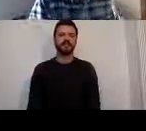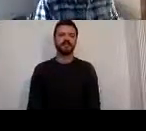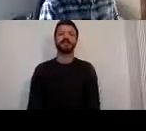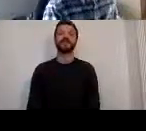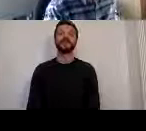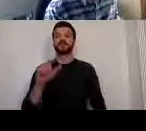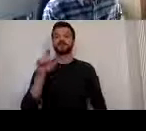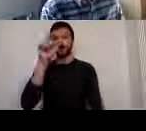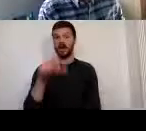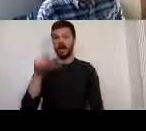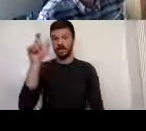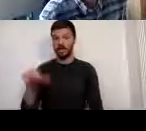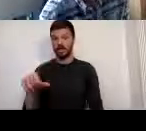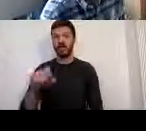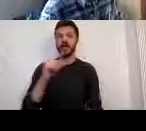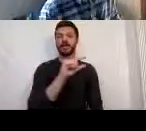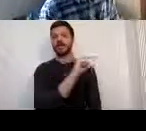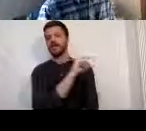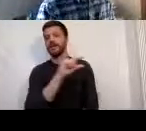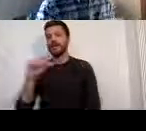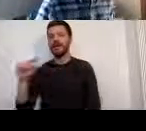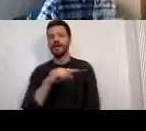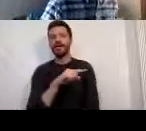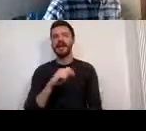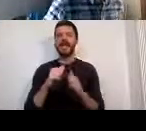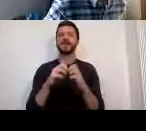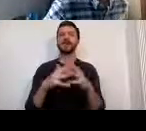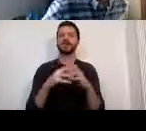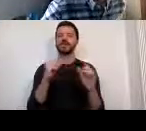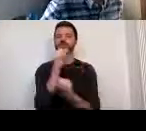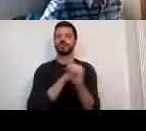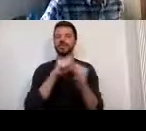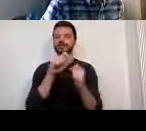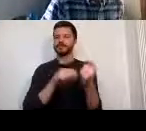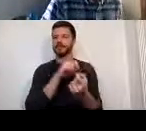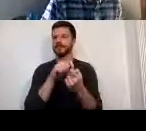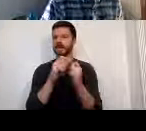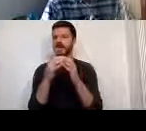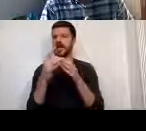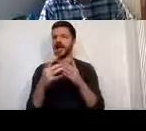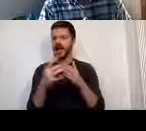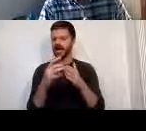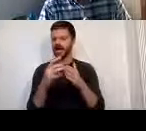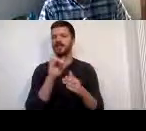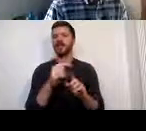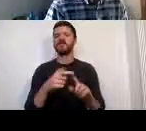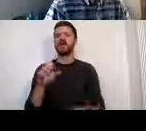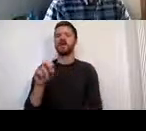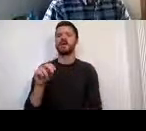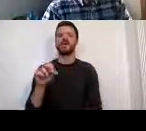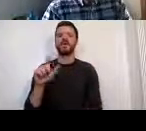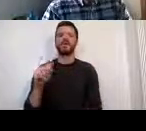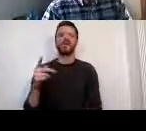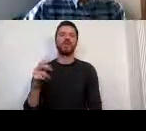the implementation strategy specification guidance that was issued by Enola Proctor and Byron